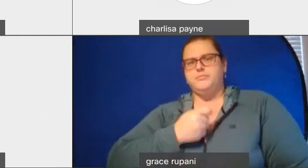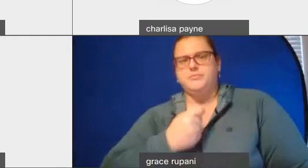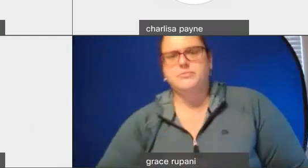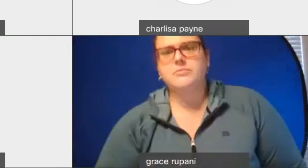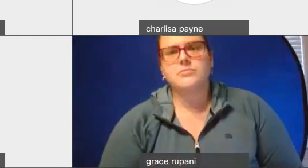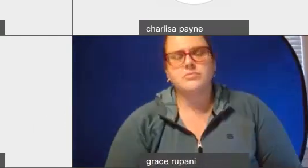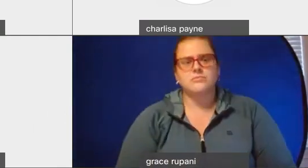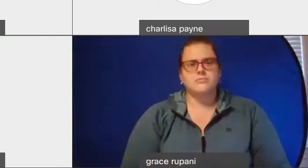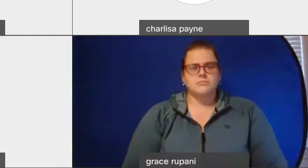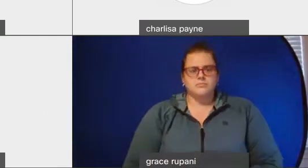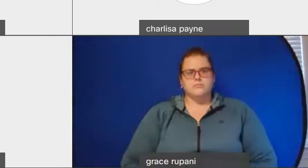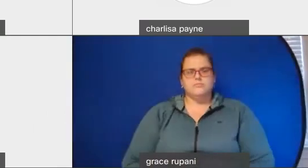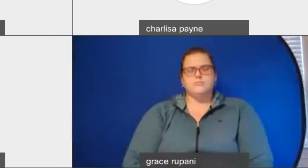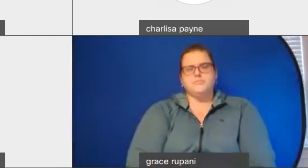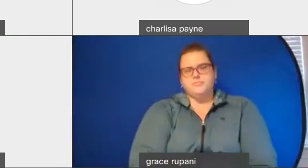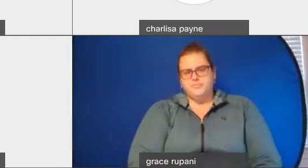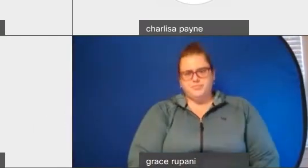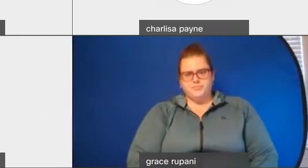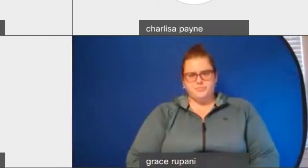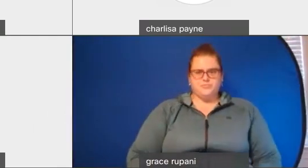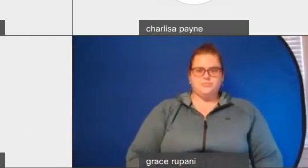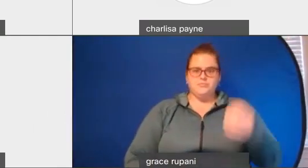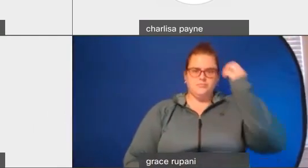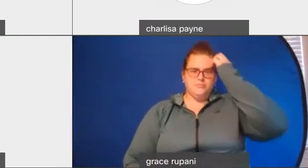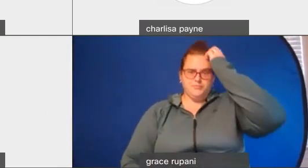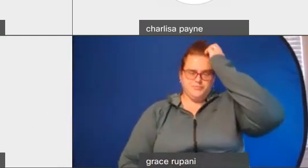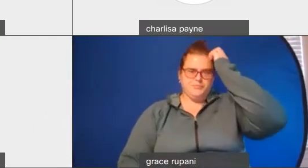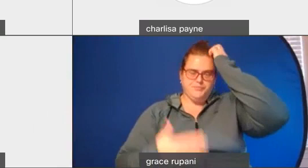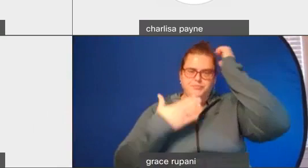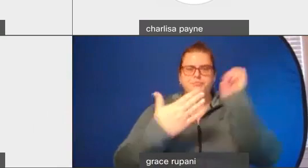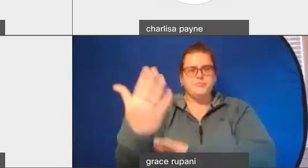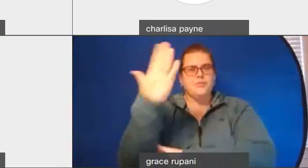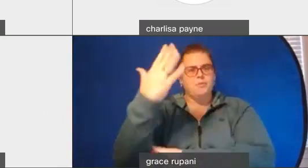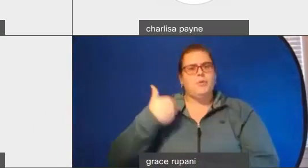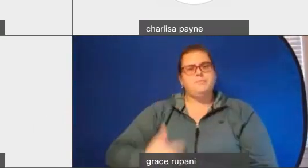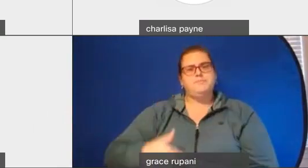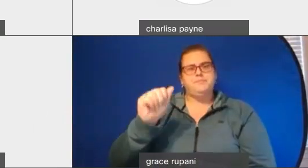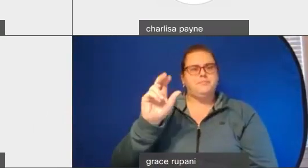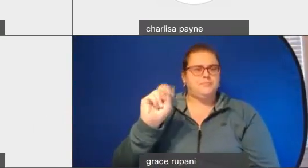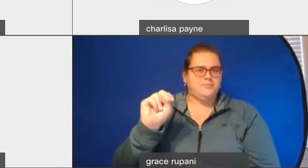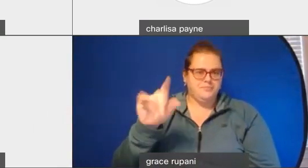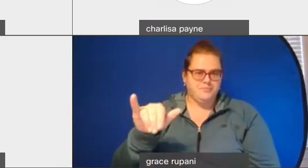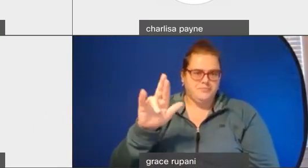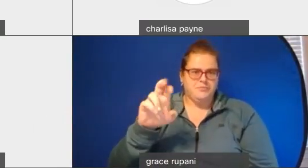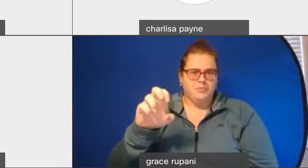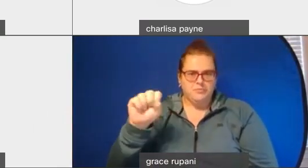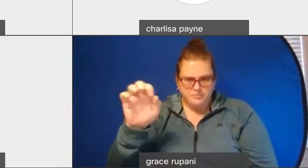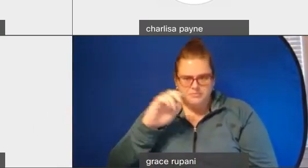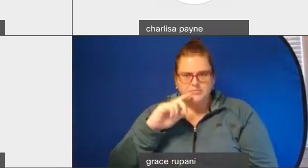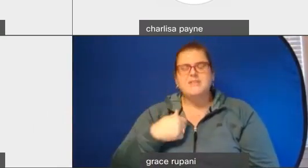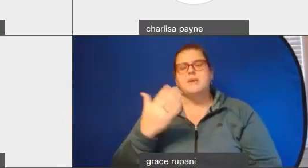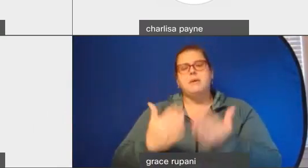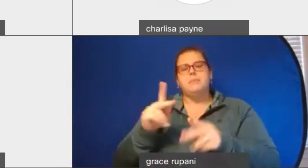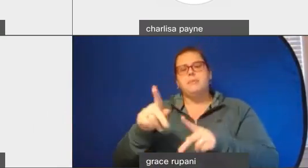death. That number may actually go down some because there may be people who had COVID at the time of death but